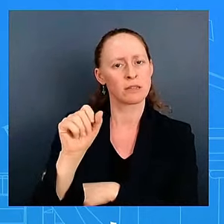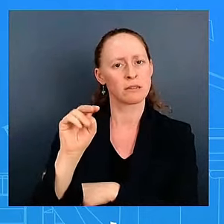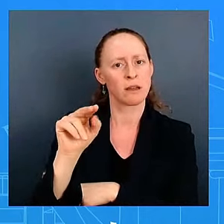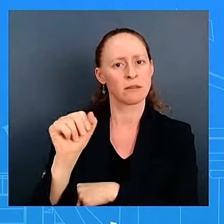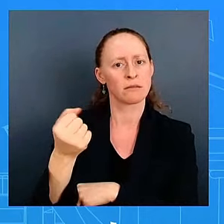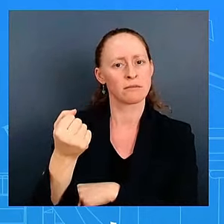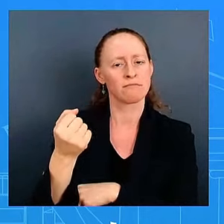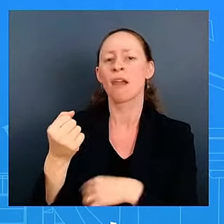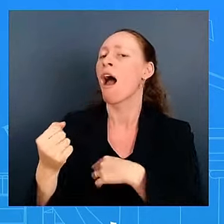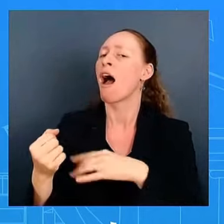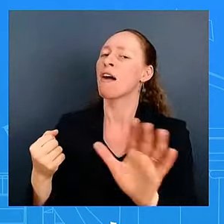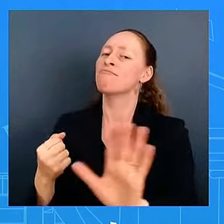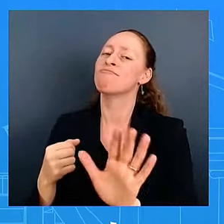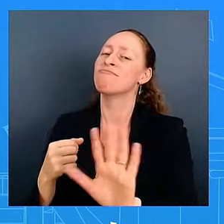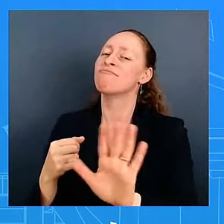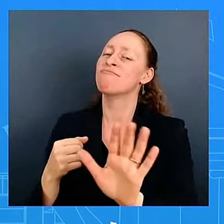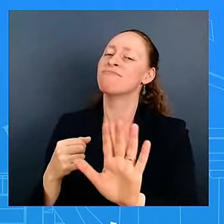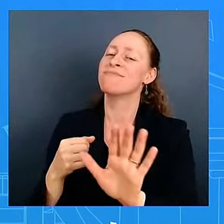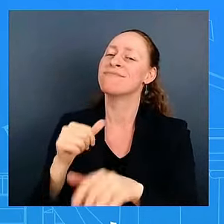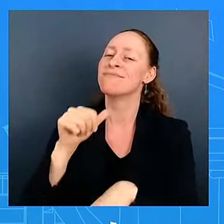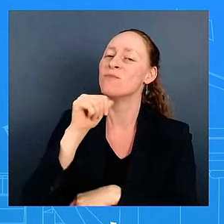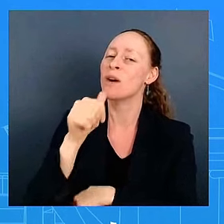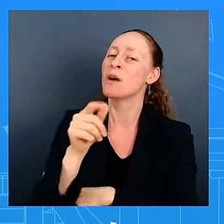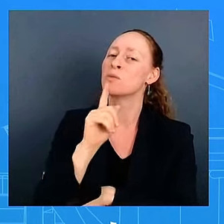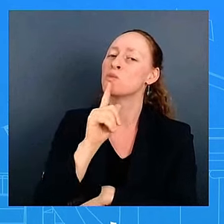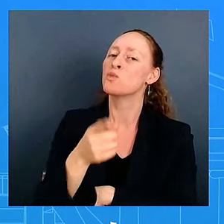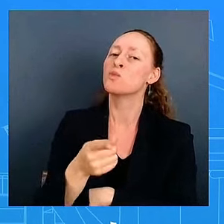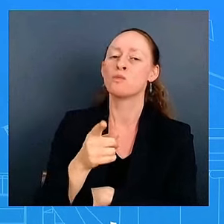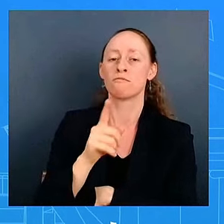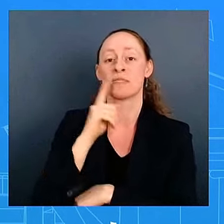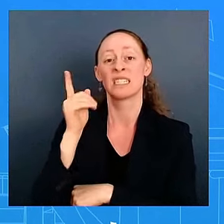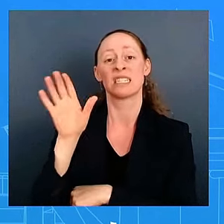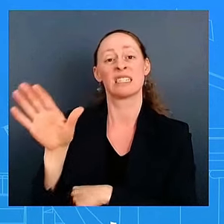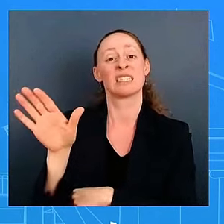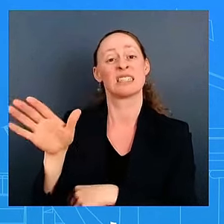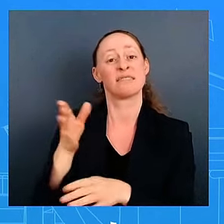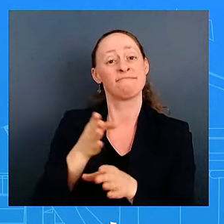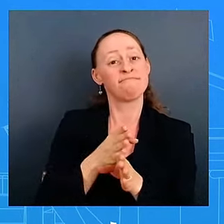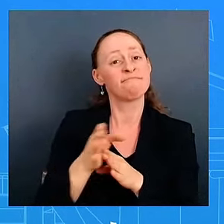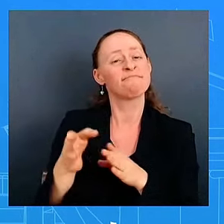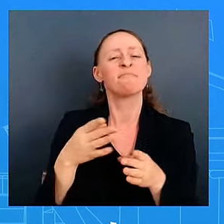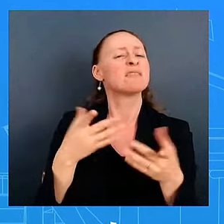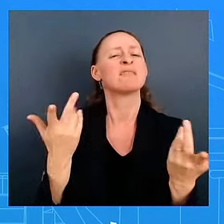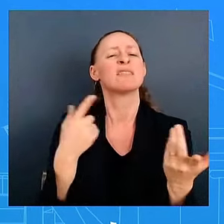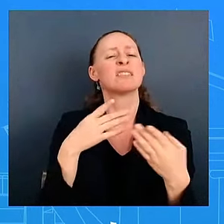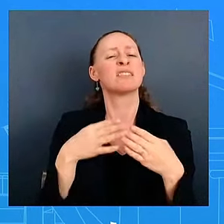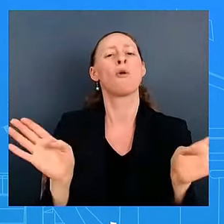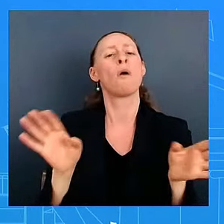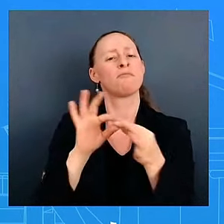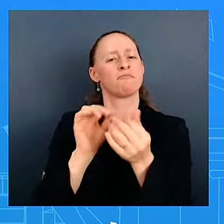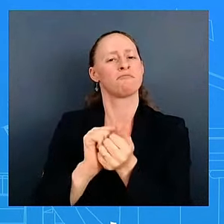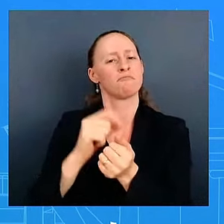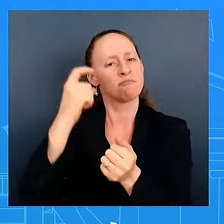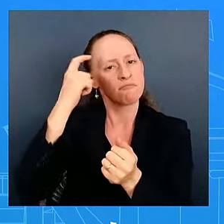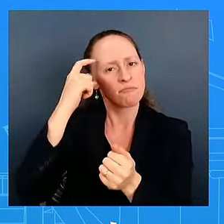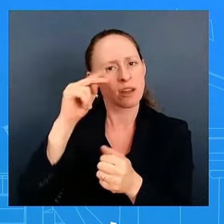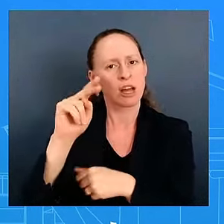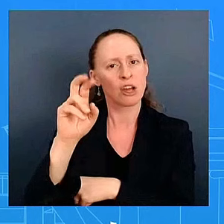neurologist, in fact, a general neurologist. And we also wanted to set the record straight. And so,